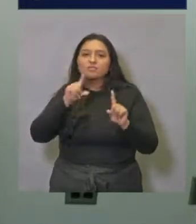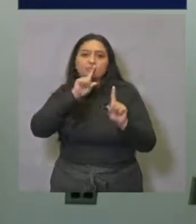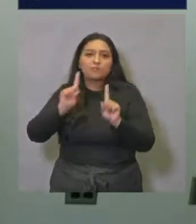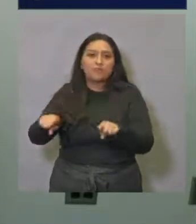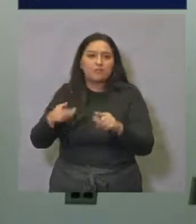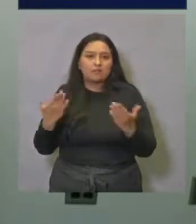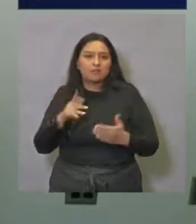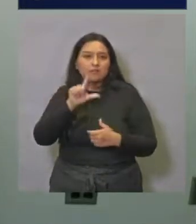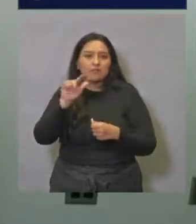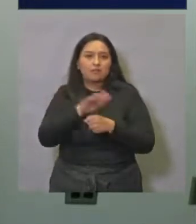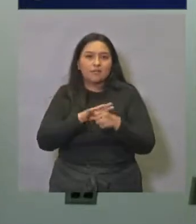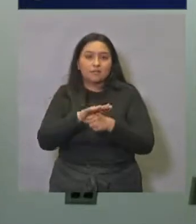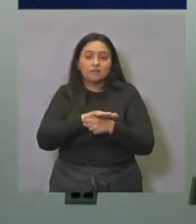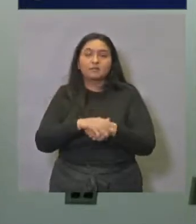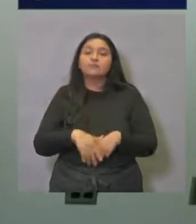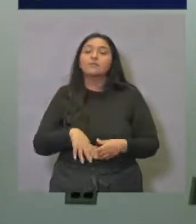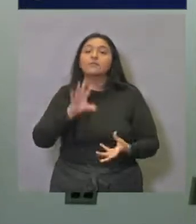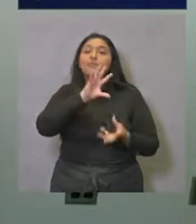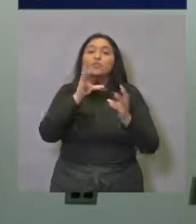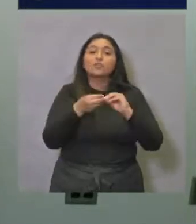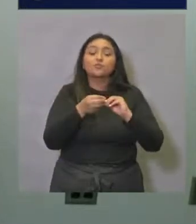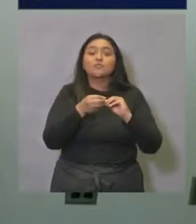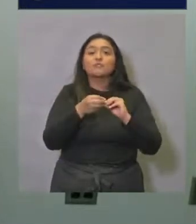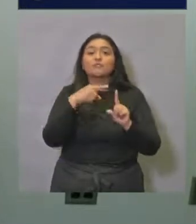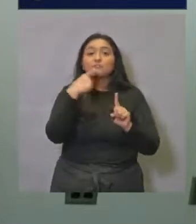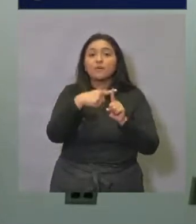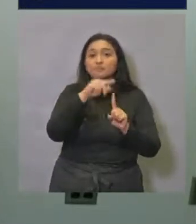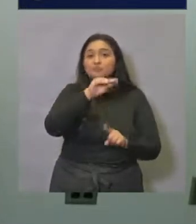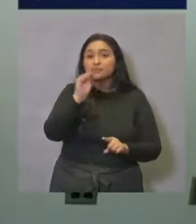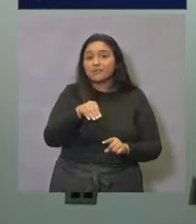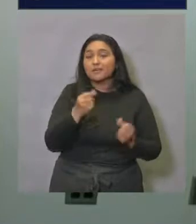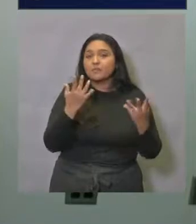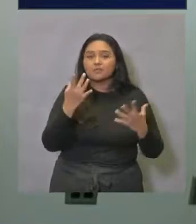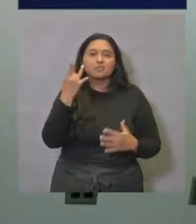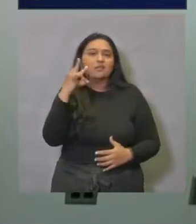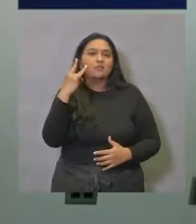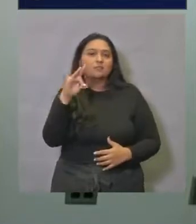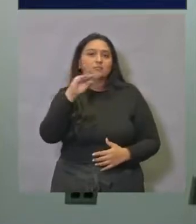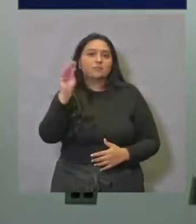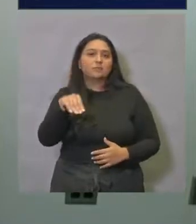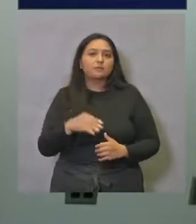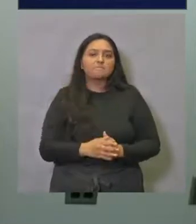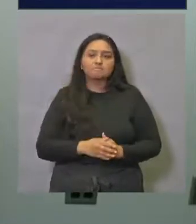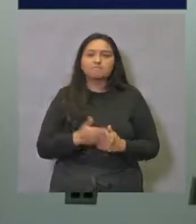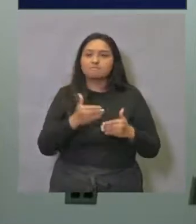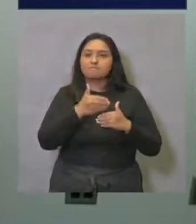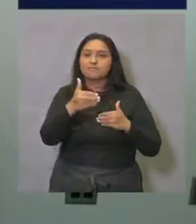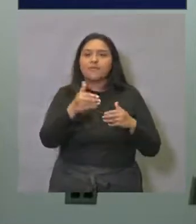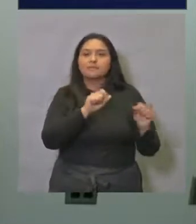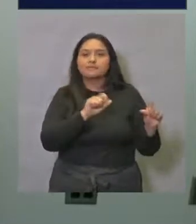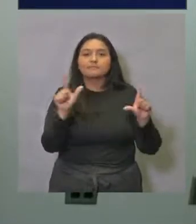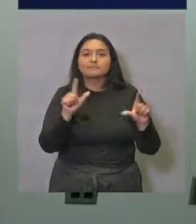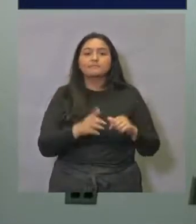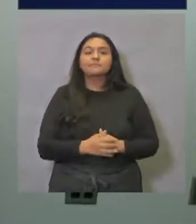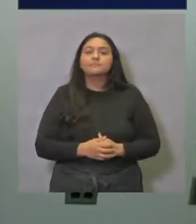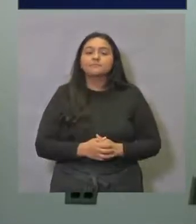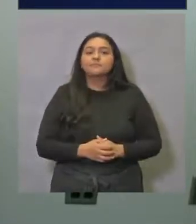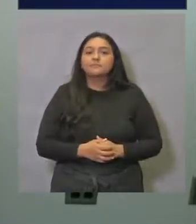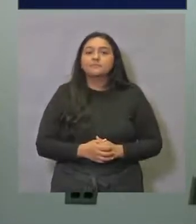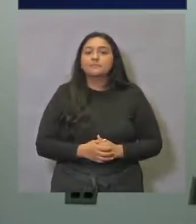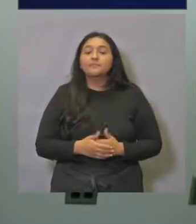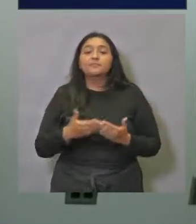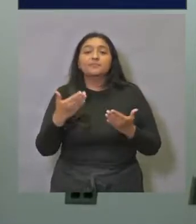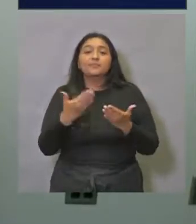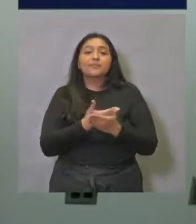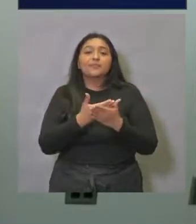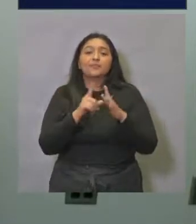and our cumulative positivity rate is 18%. I'll take the next slide. Updating our trend line for new